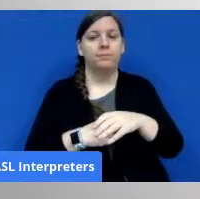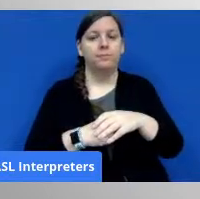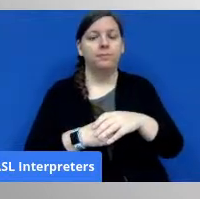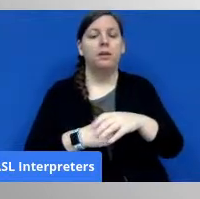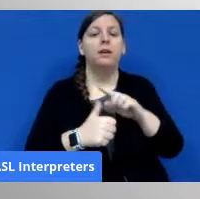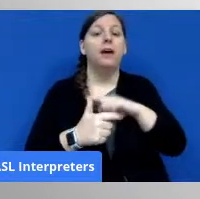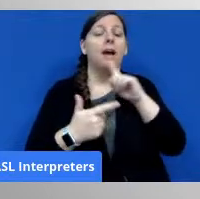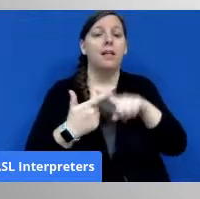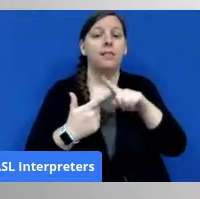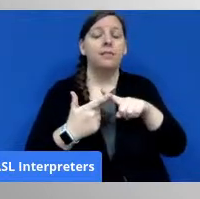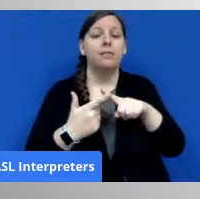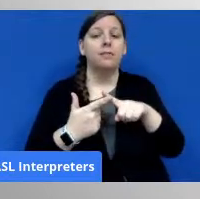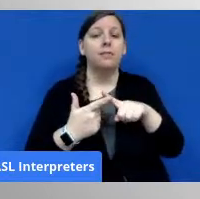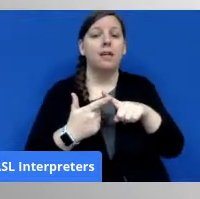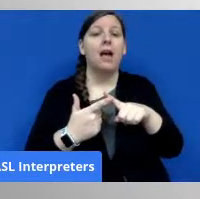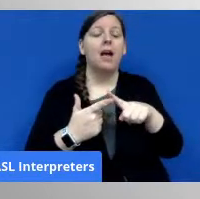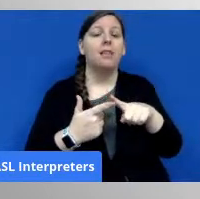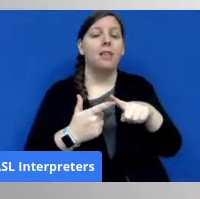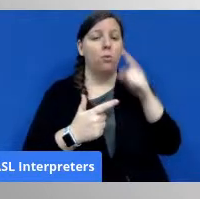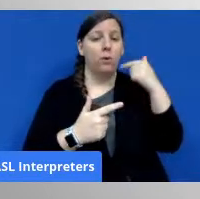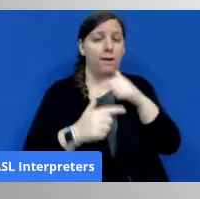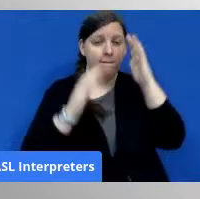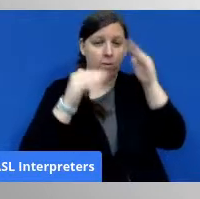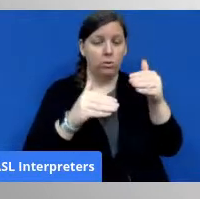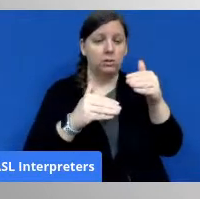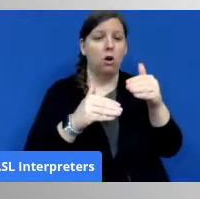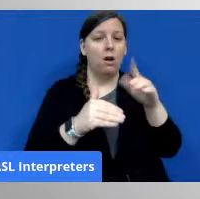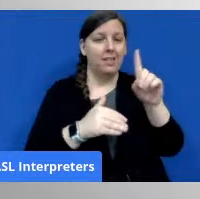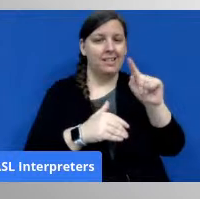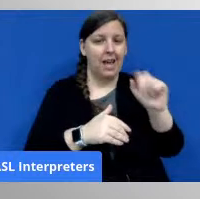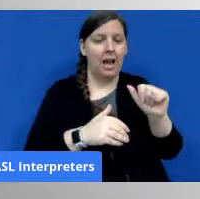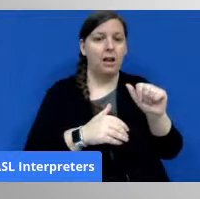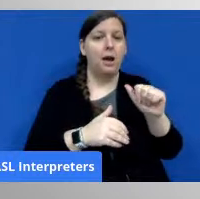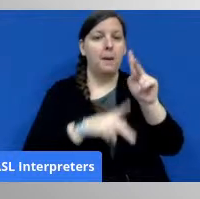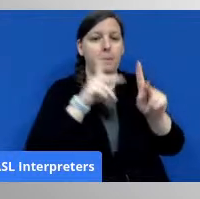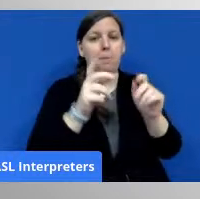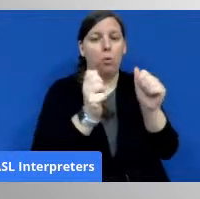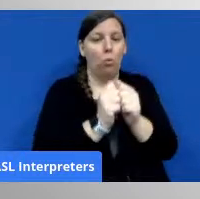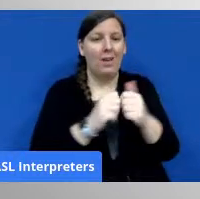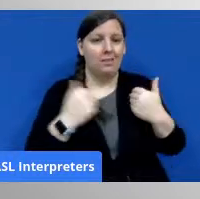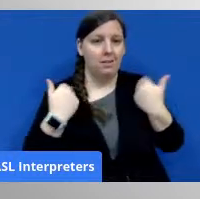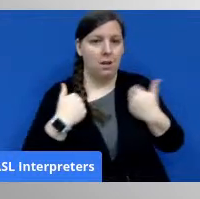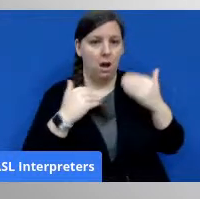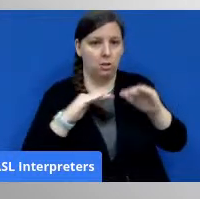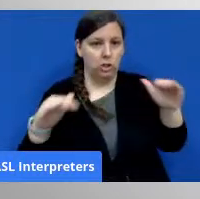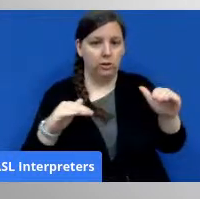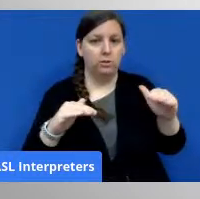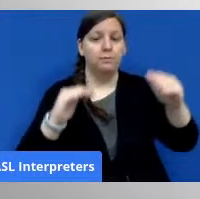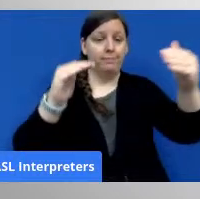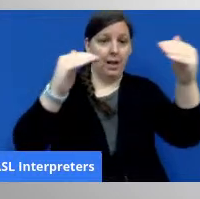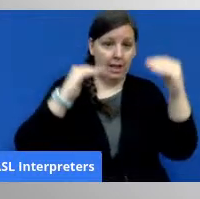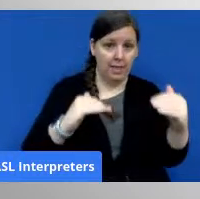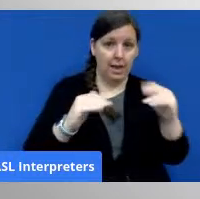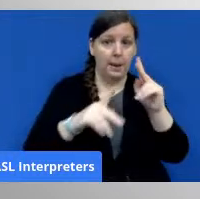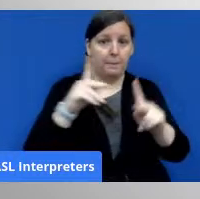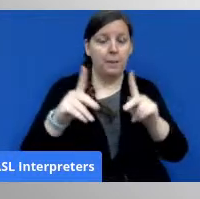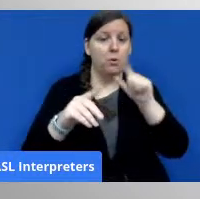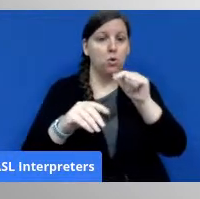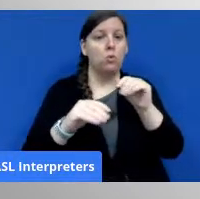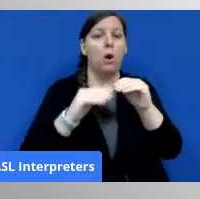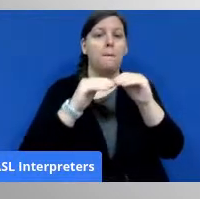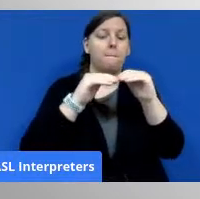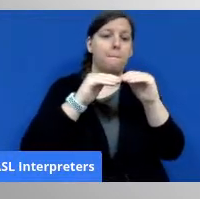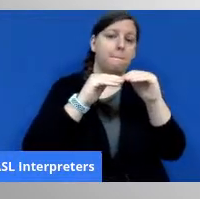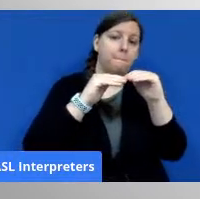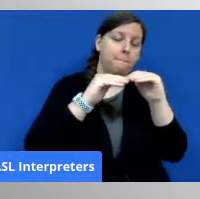just everybody in the data with young children. Then we looked at those who are at 130% federal poverty and below, and then 130%